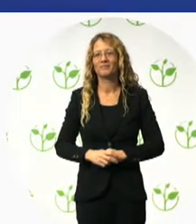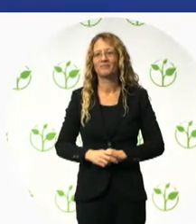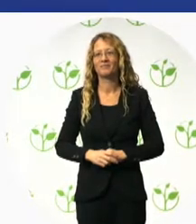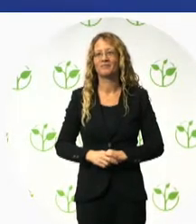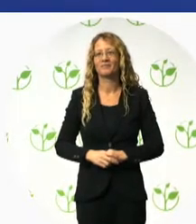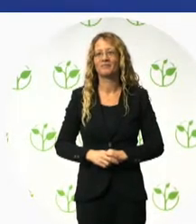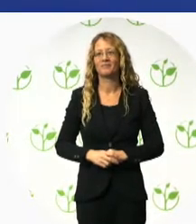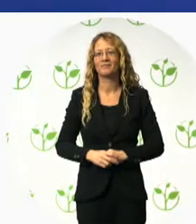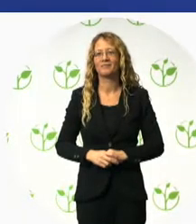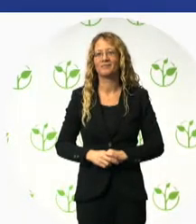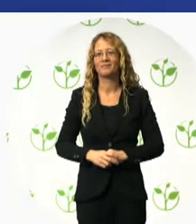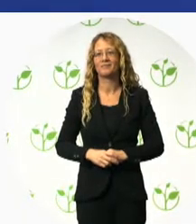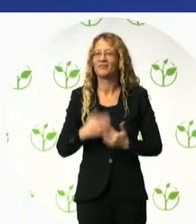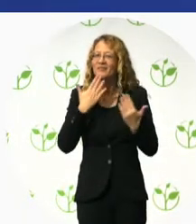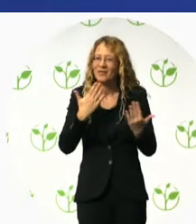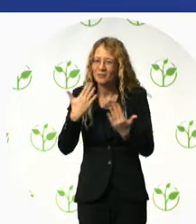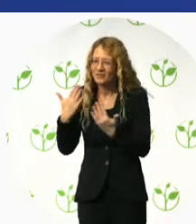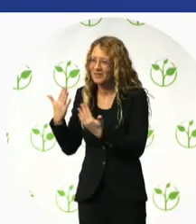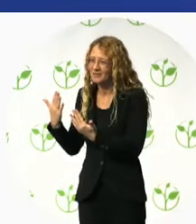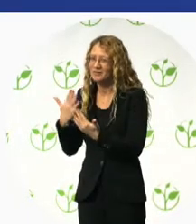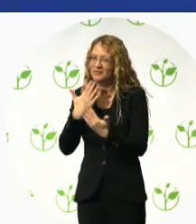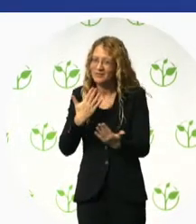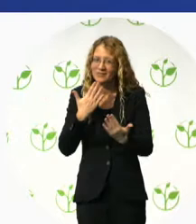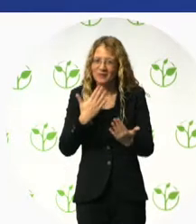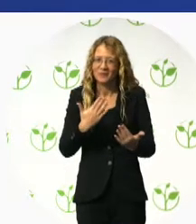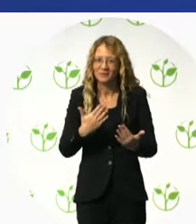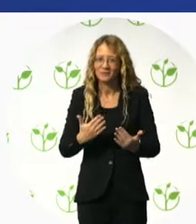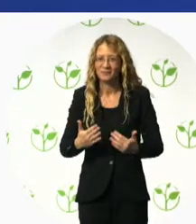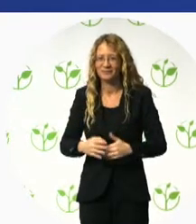Thank you very much. Sorry, you stopped very suddenly.